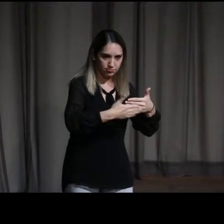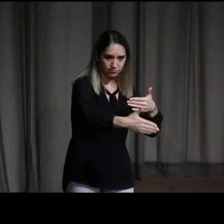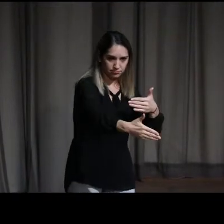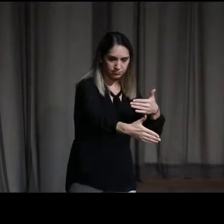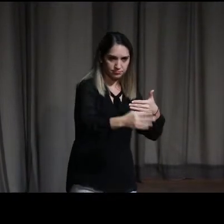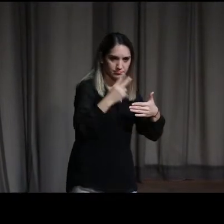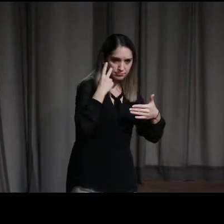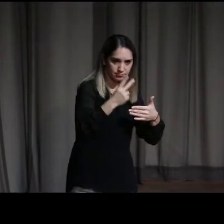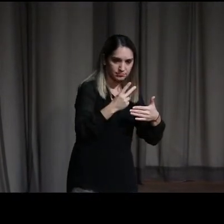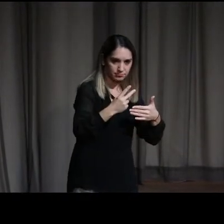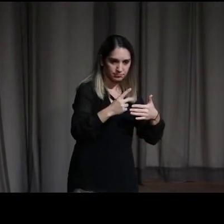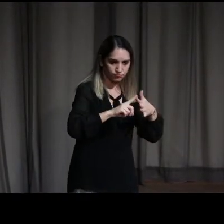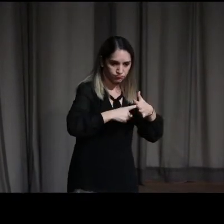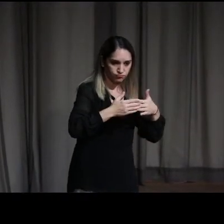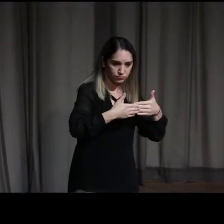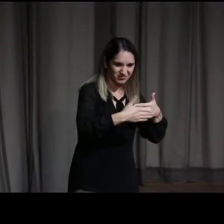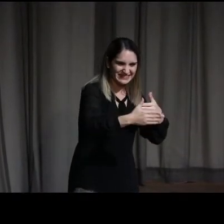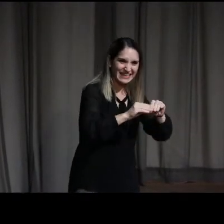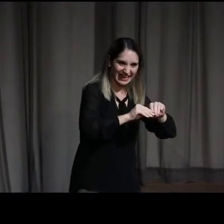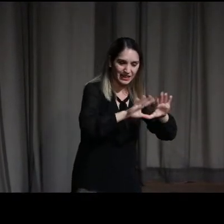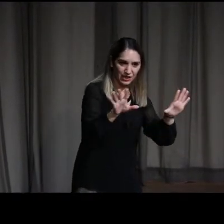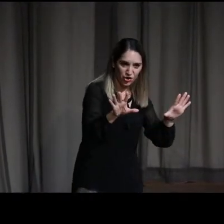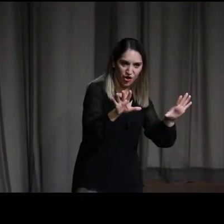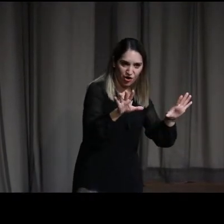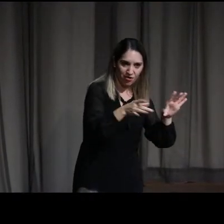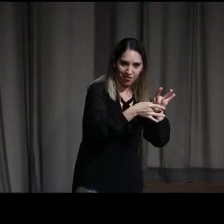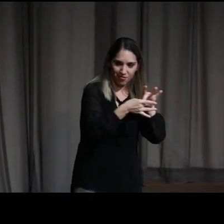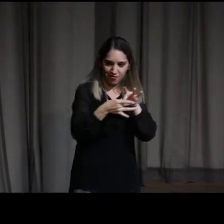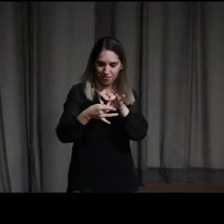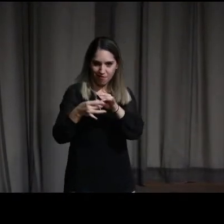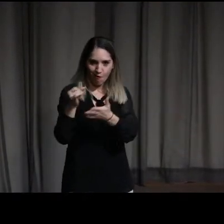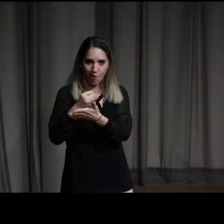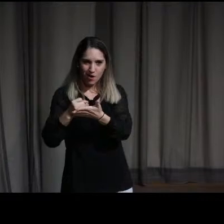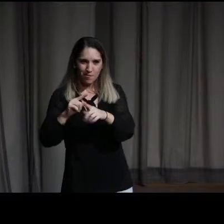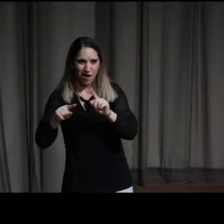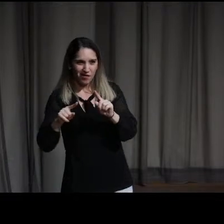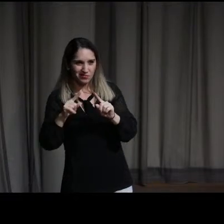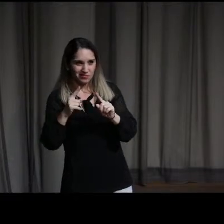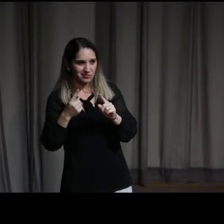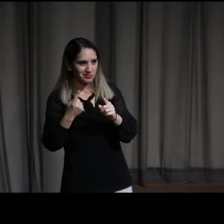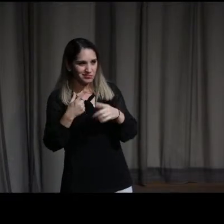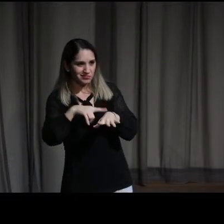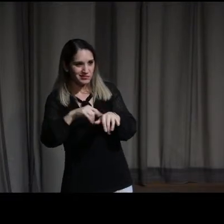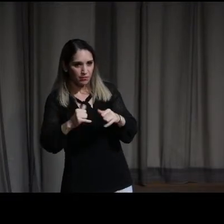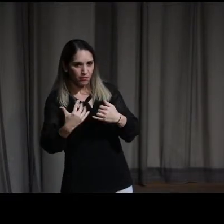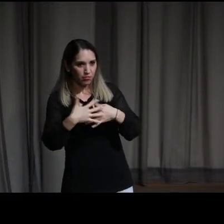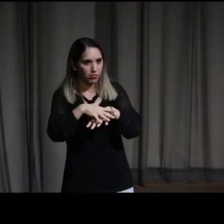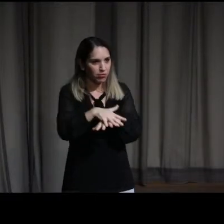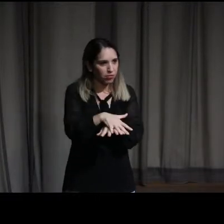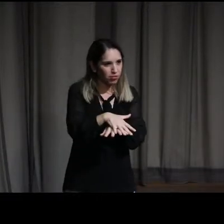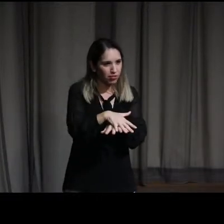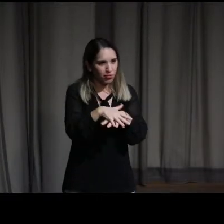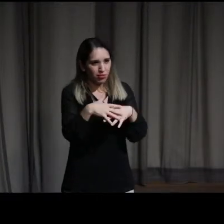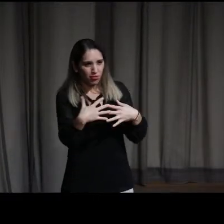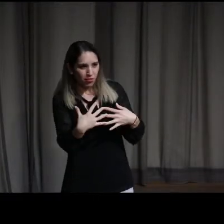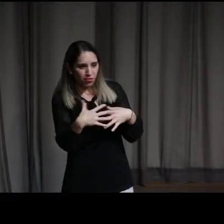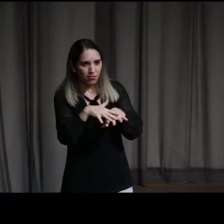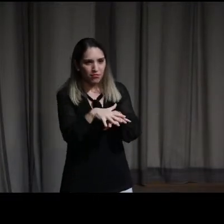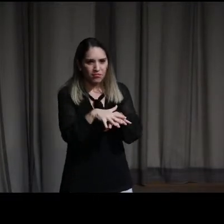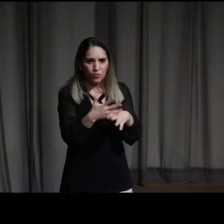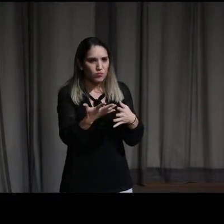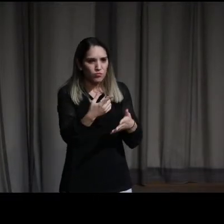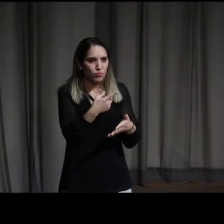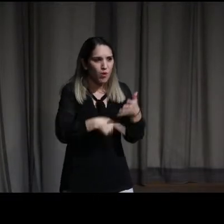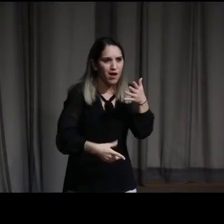both very clear in some sense, but also incredibly nebulous, right? Because who is to decide what is inside and